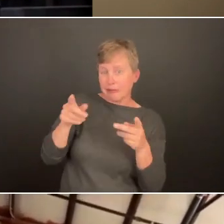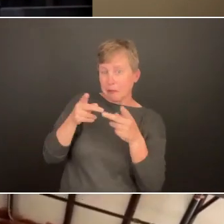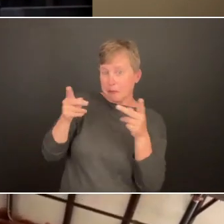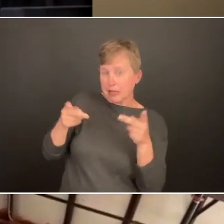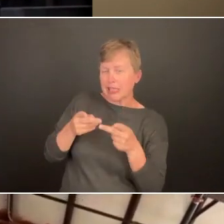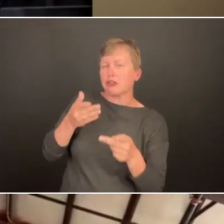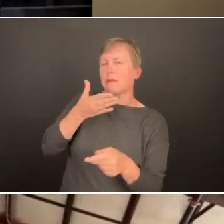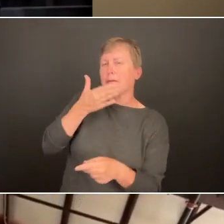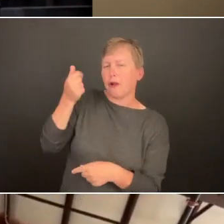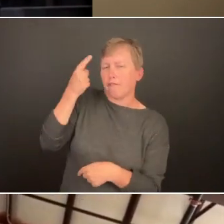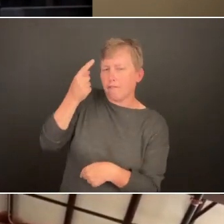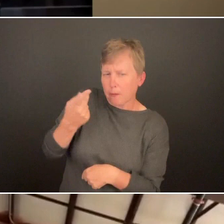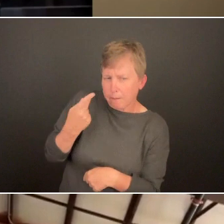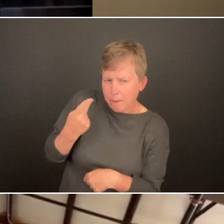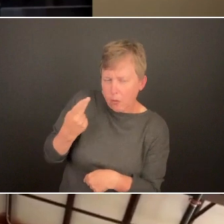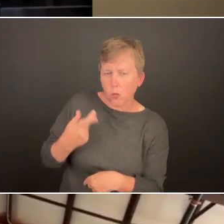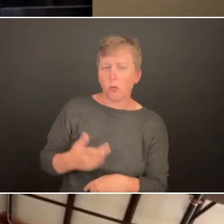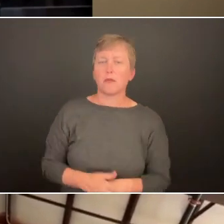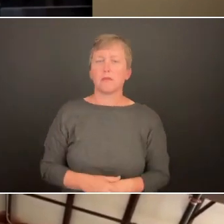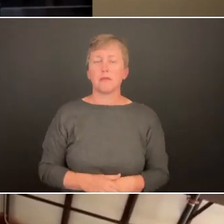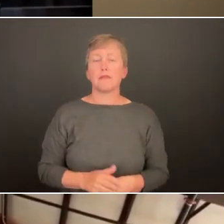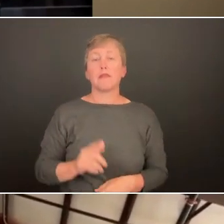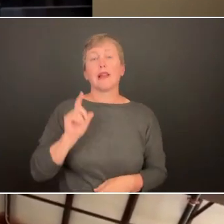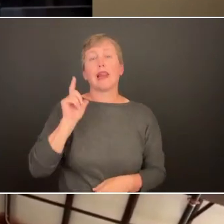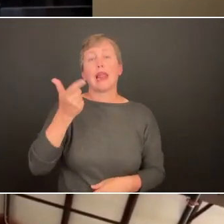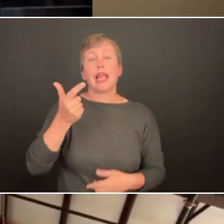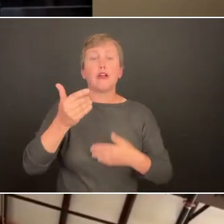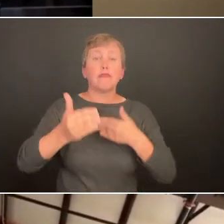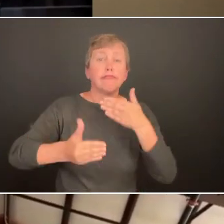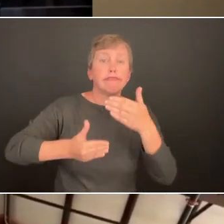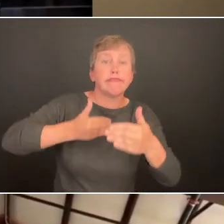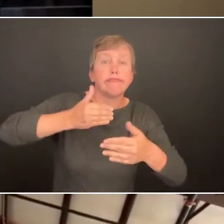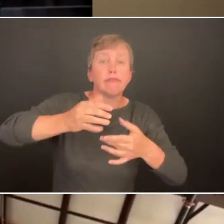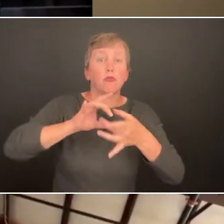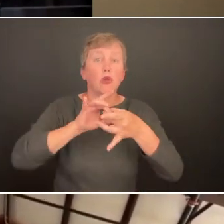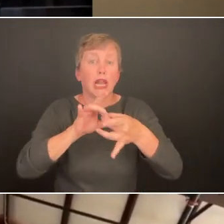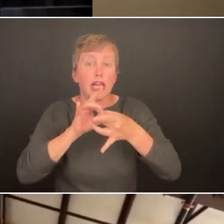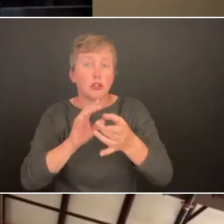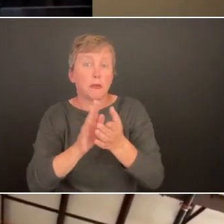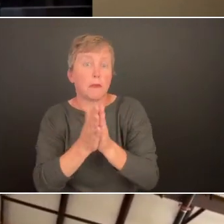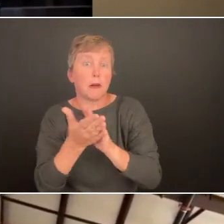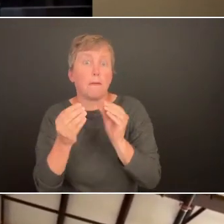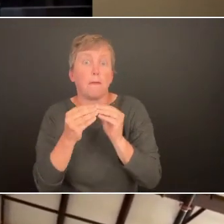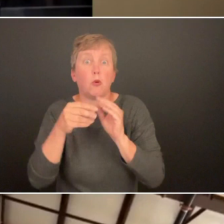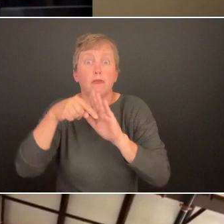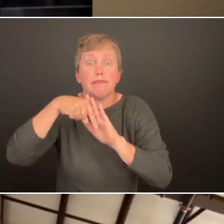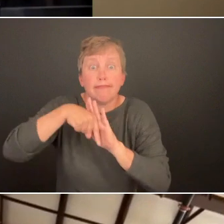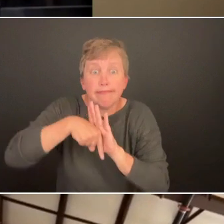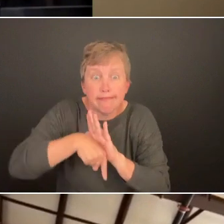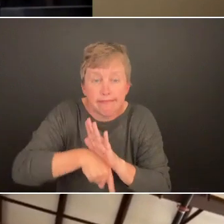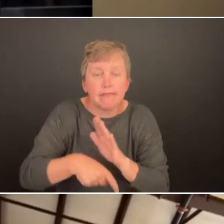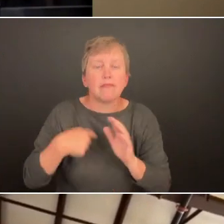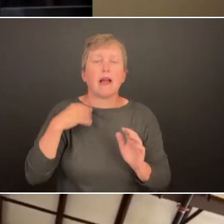good, but I will explain this to my partner. it's going to be